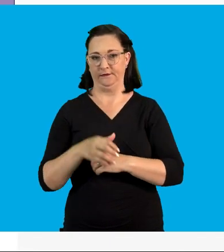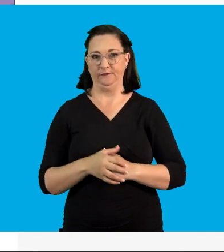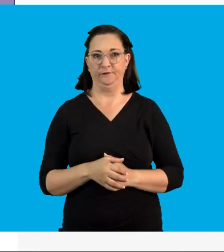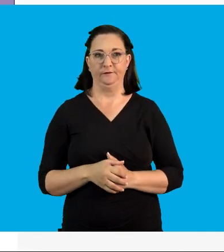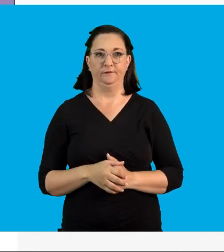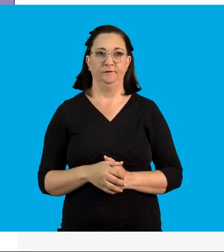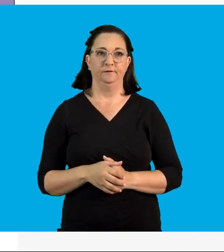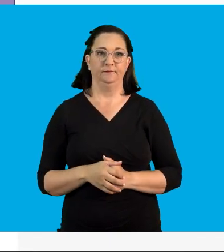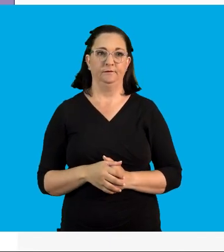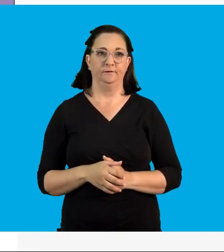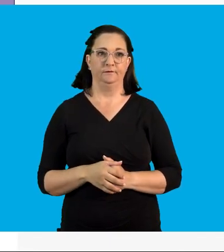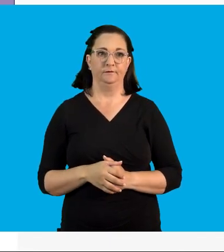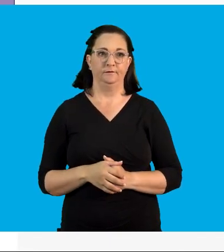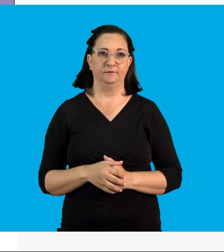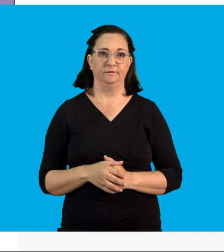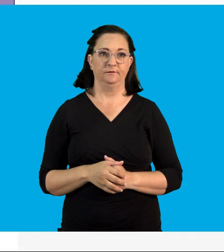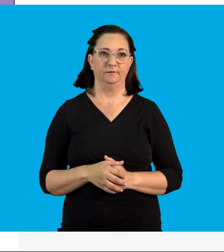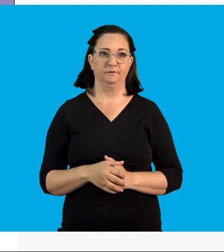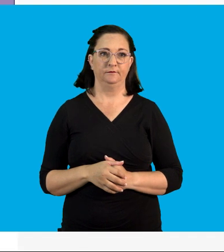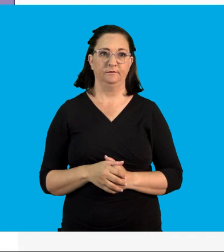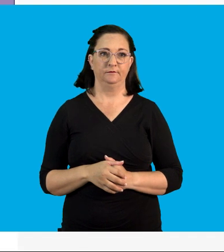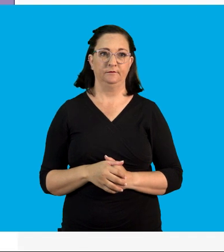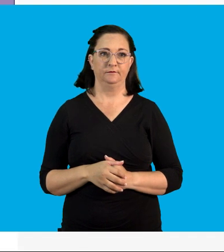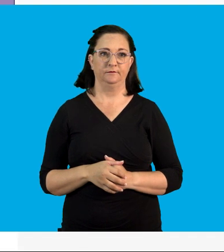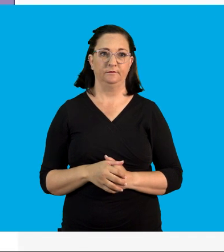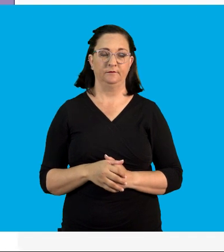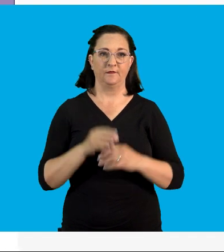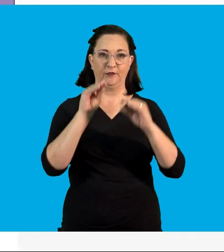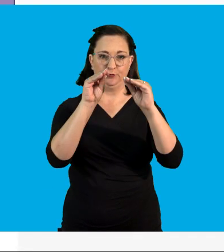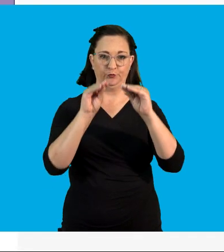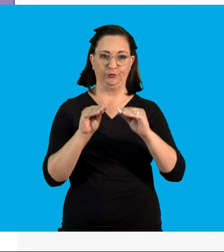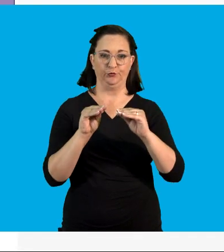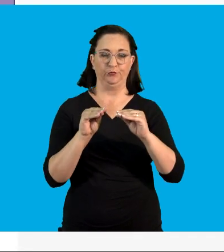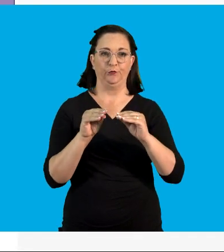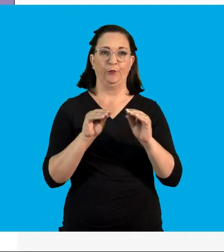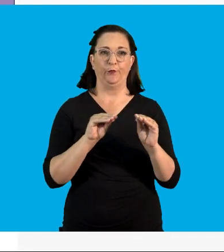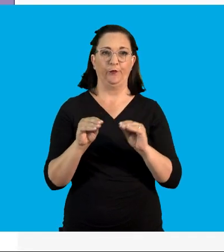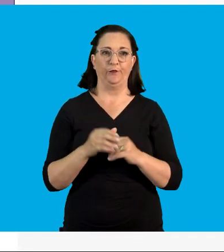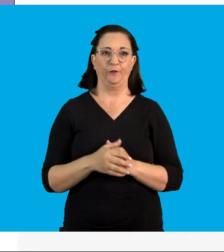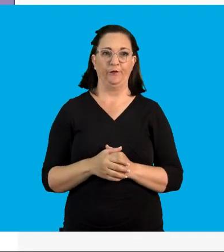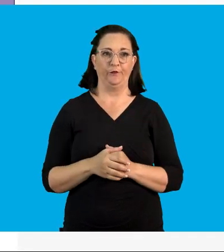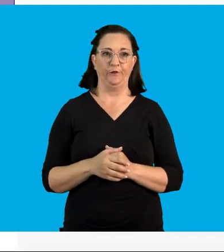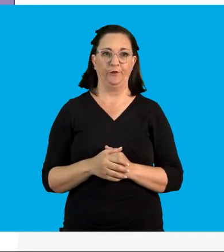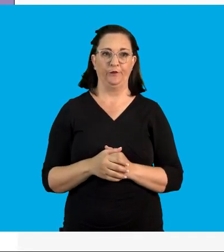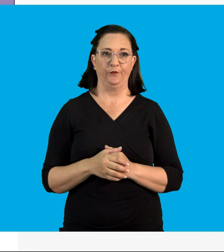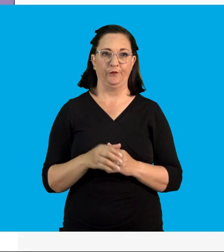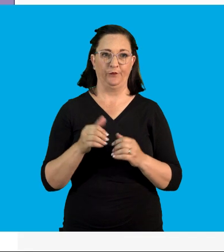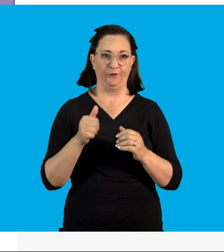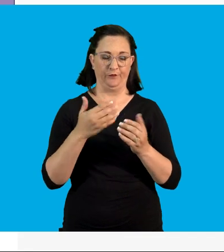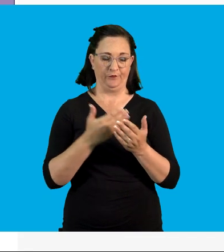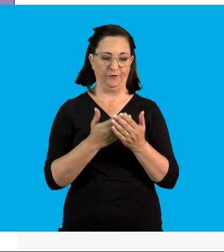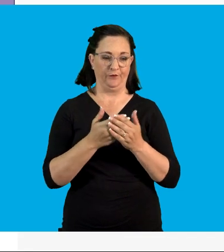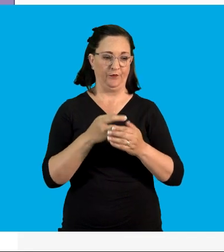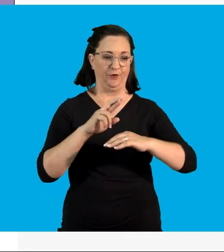we would then use, let's remove that. If we drag the ruler and we put it there, we'll then tilt the